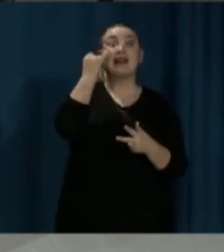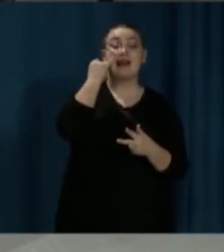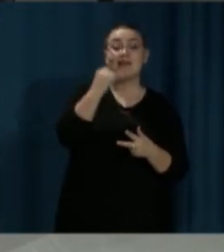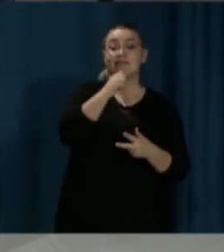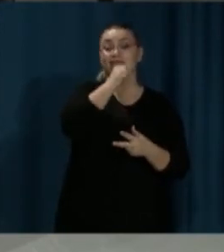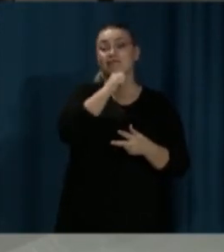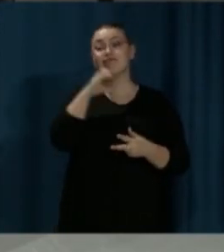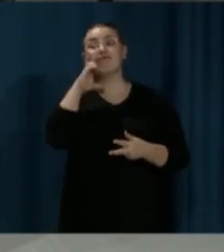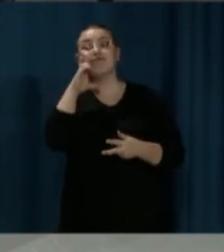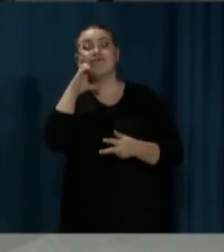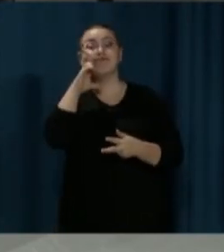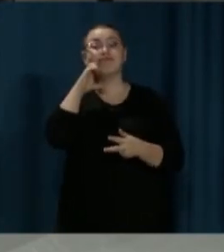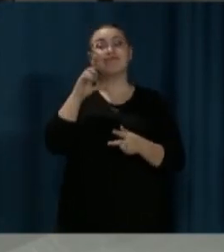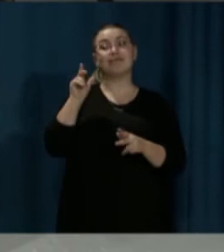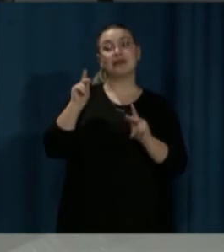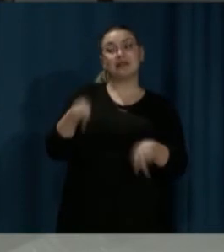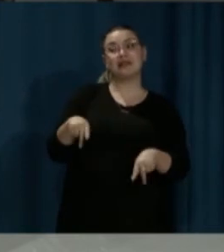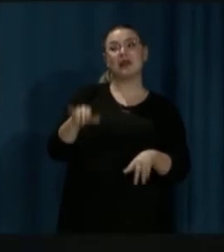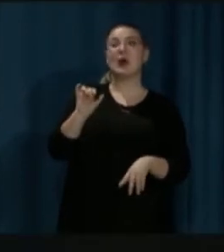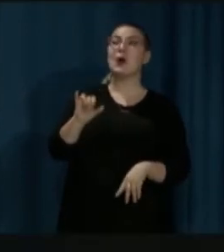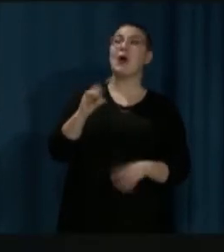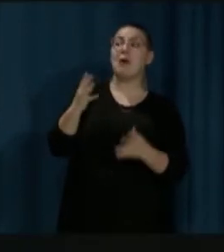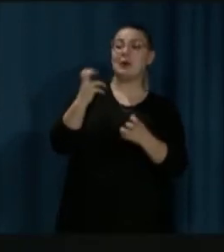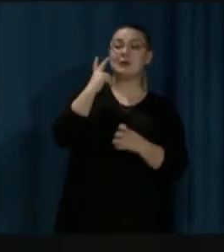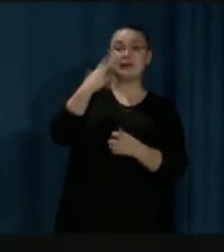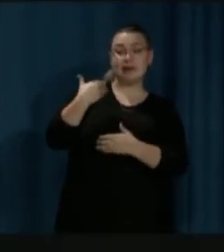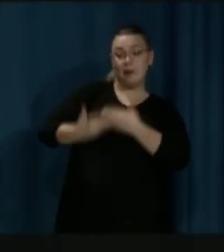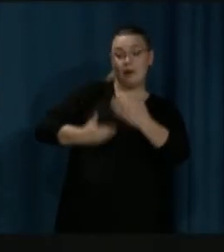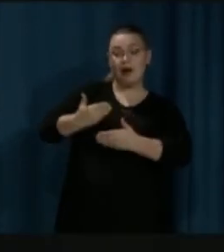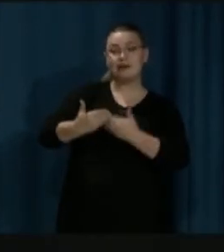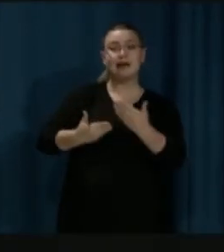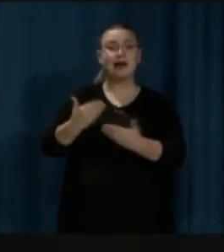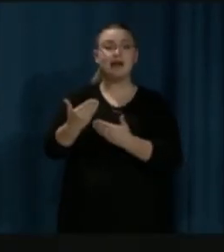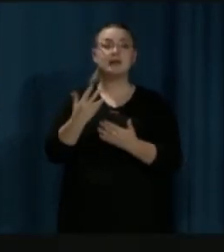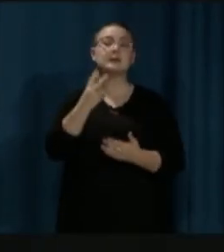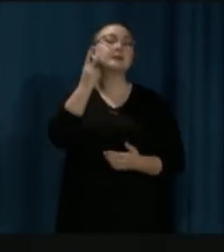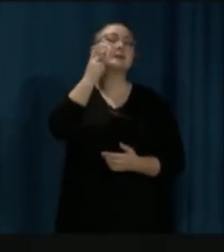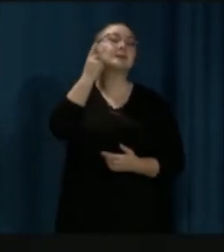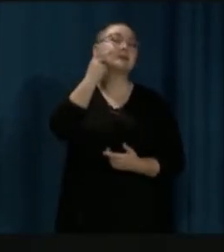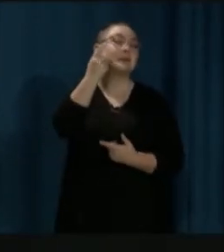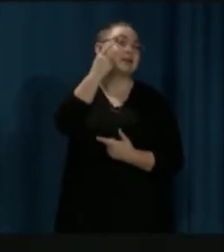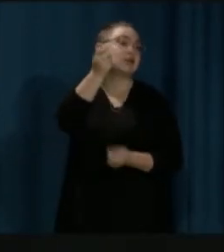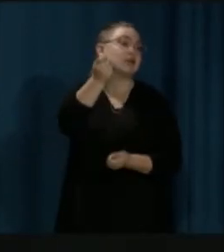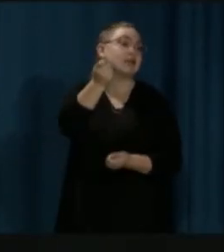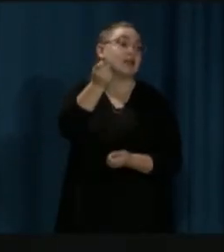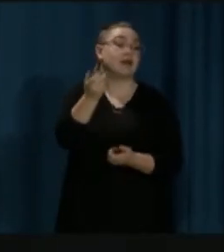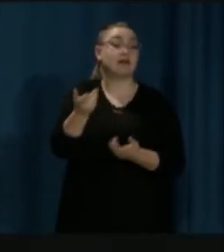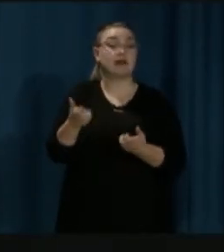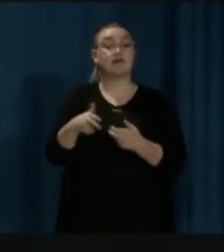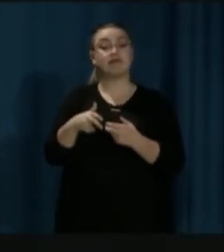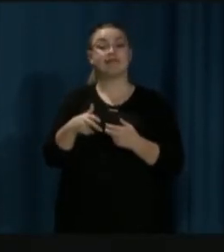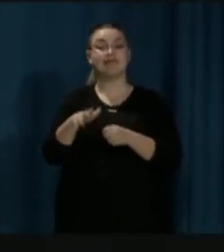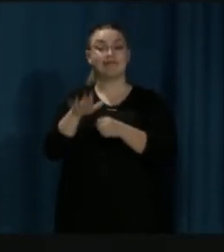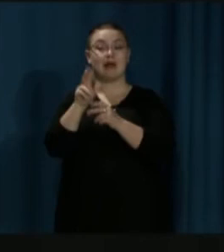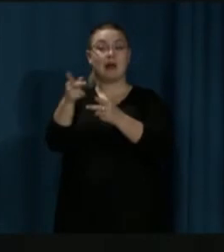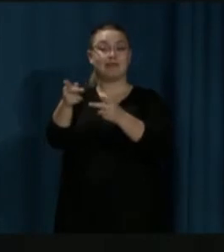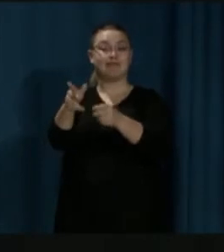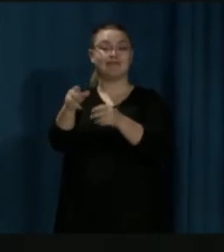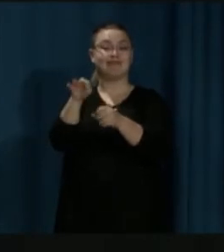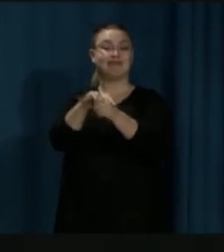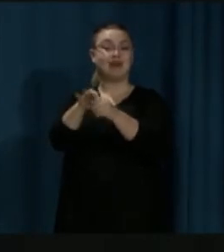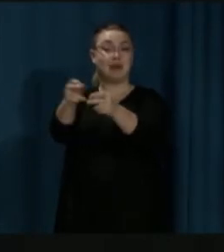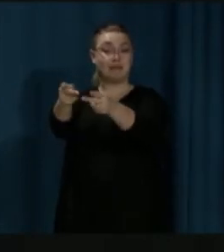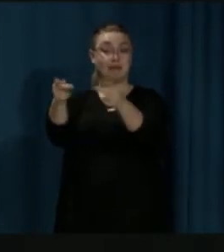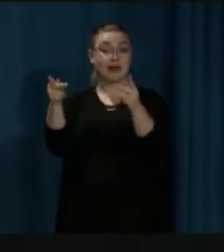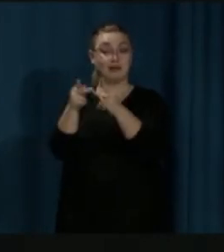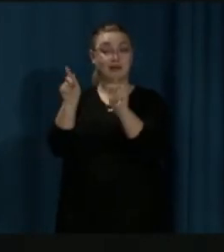citizen and you're thinking, boy, I'd really like to be able to see how this process works, and I could help by sitting at the polling station, there will be a need.